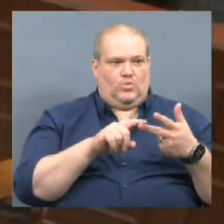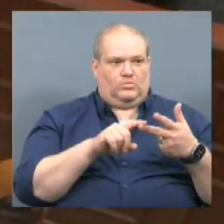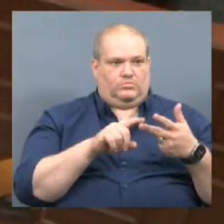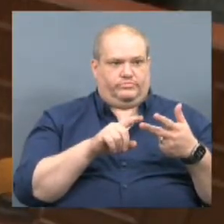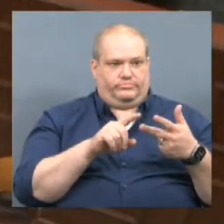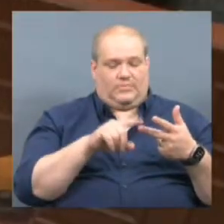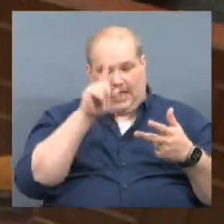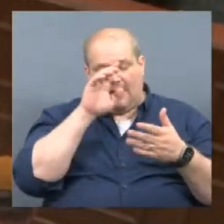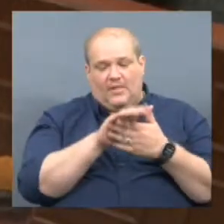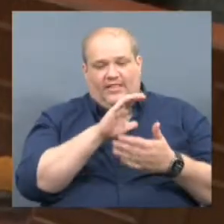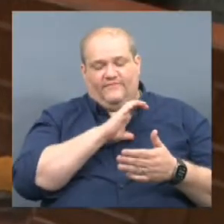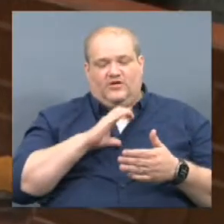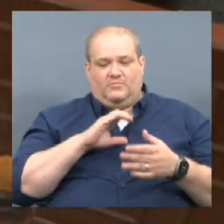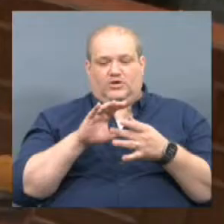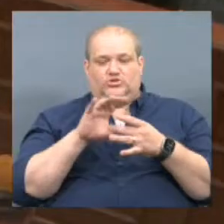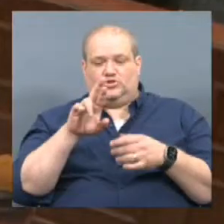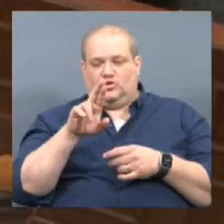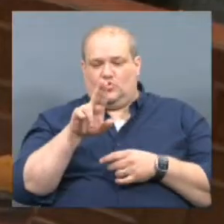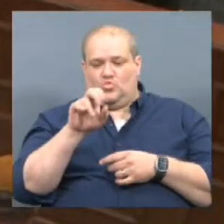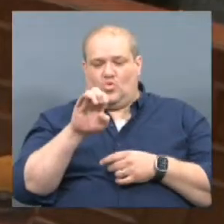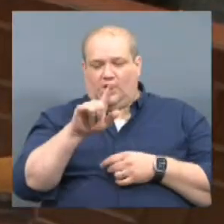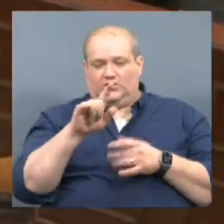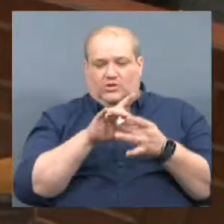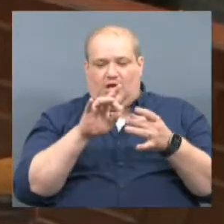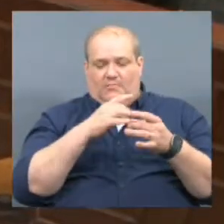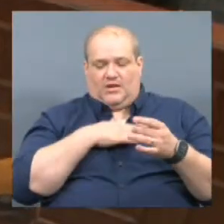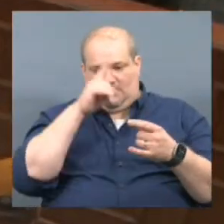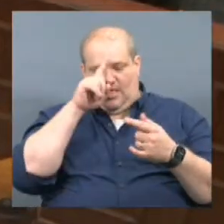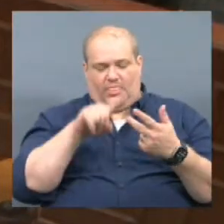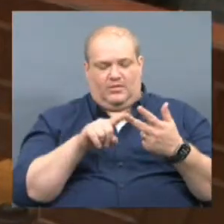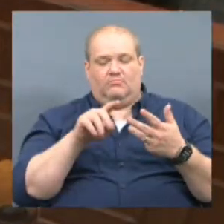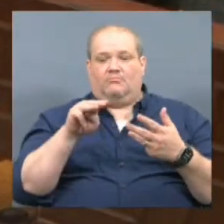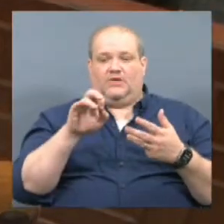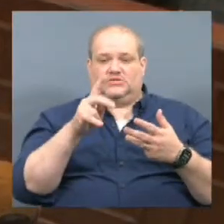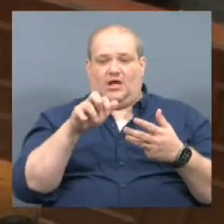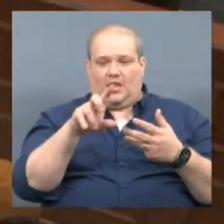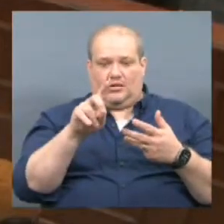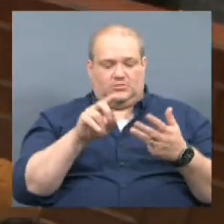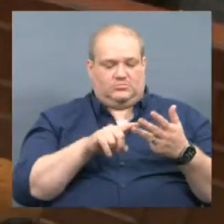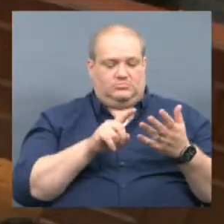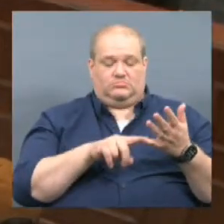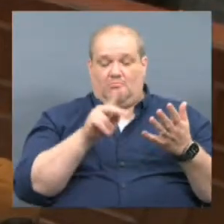thought. McDonald, Person, Yes.